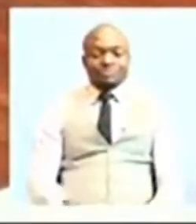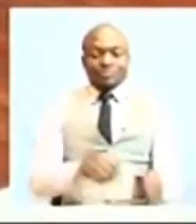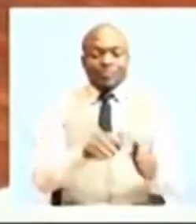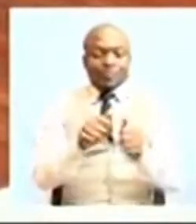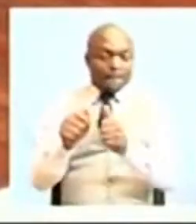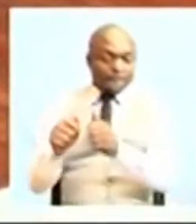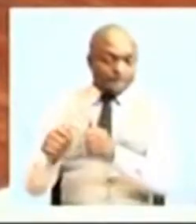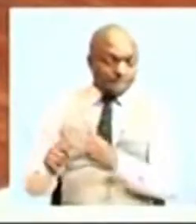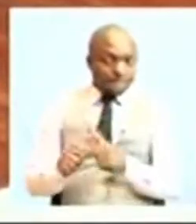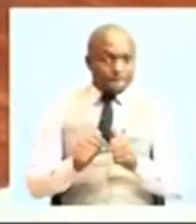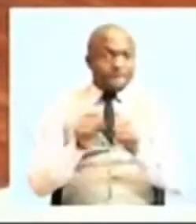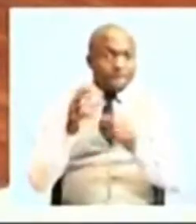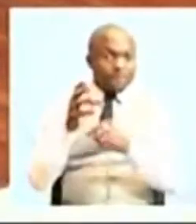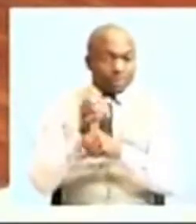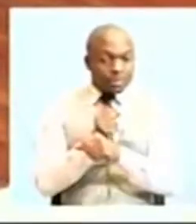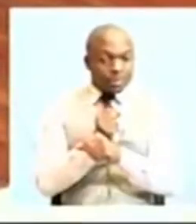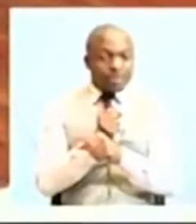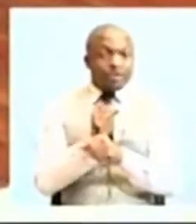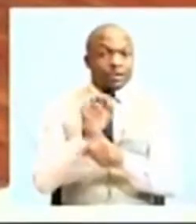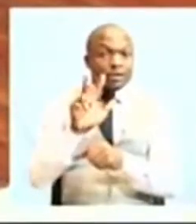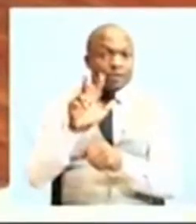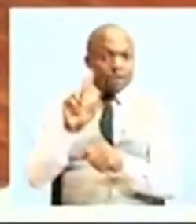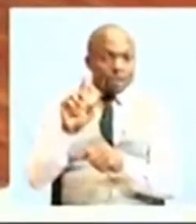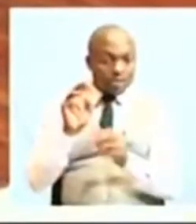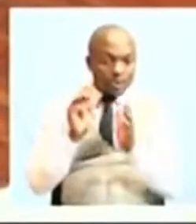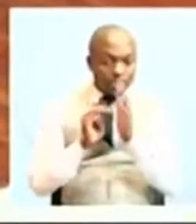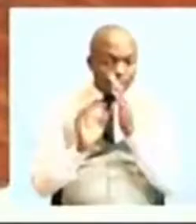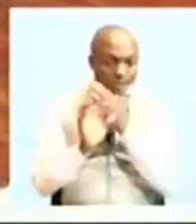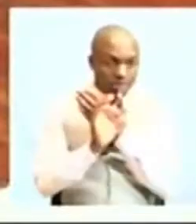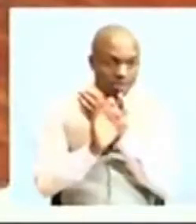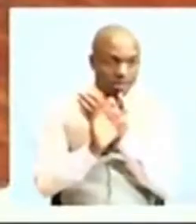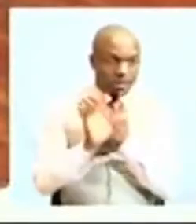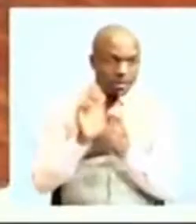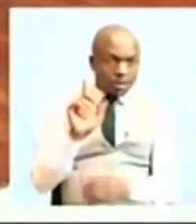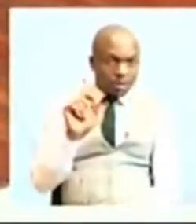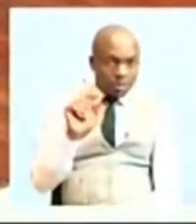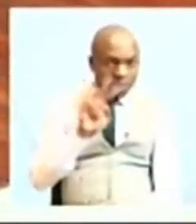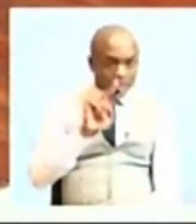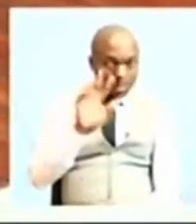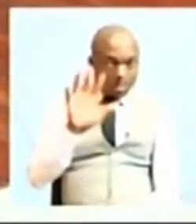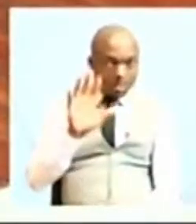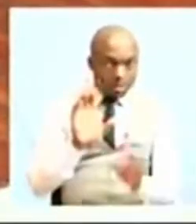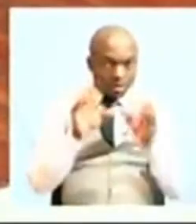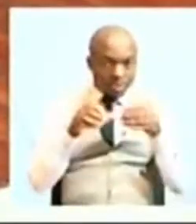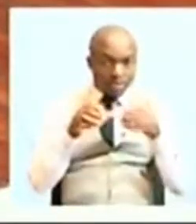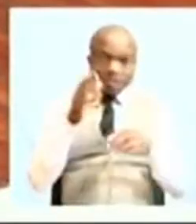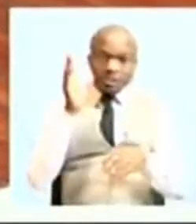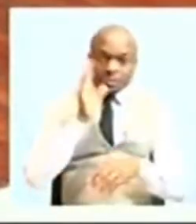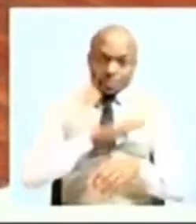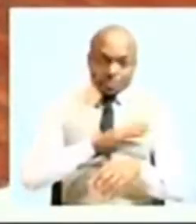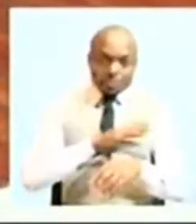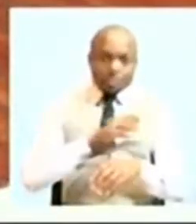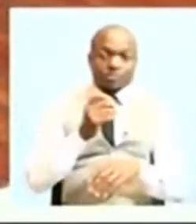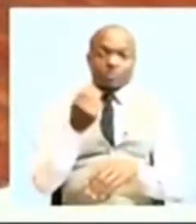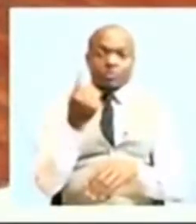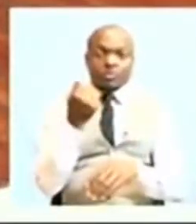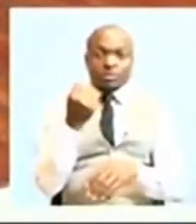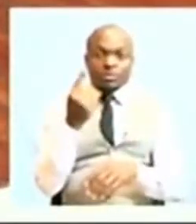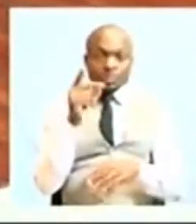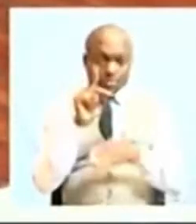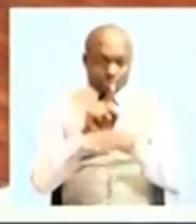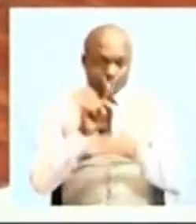Action taken. As at 31st March 2025, the Council had completed all the 11